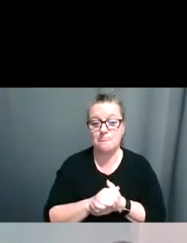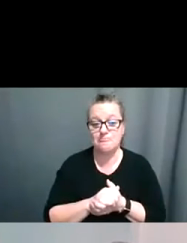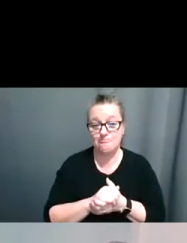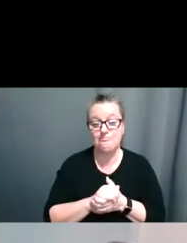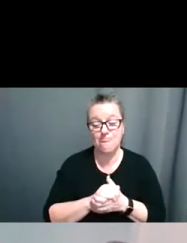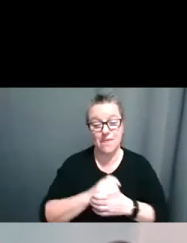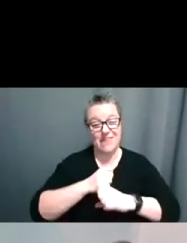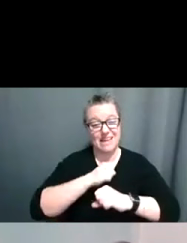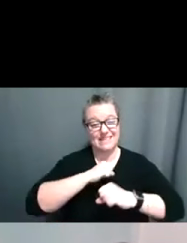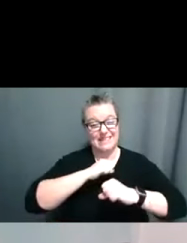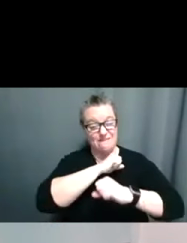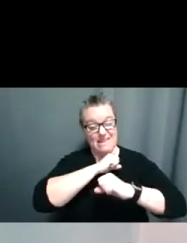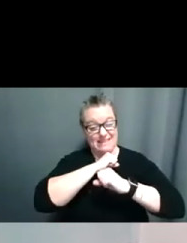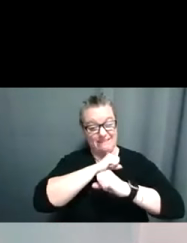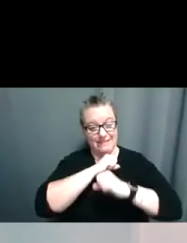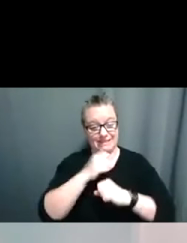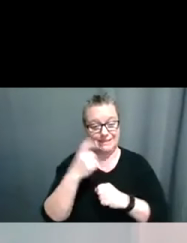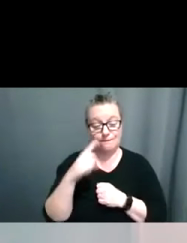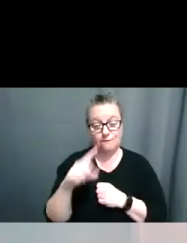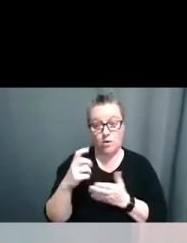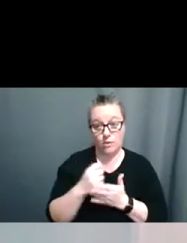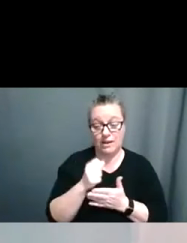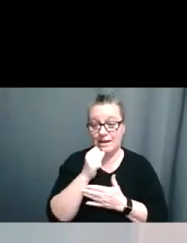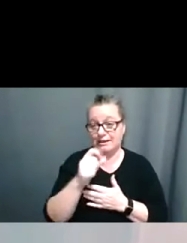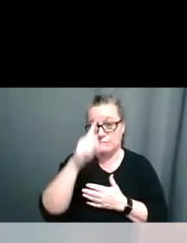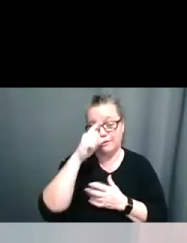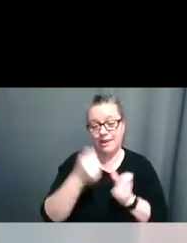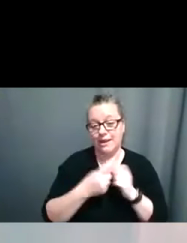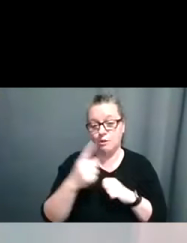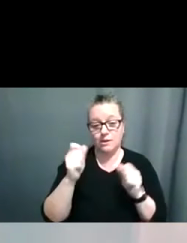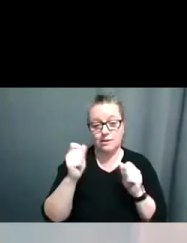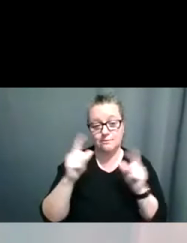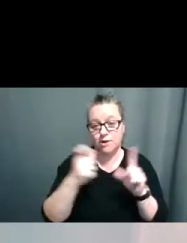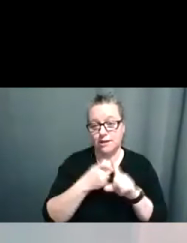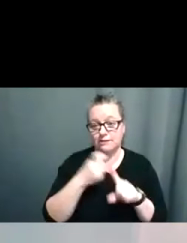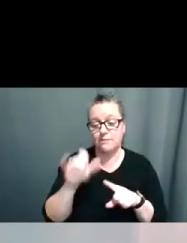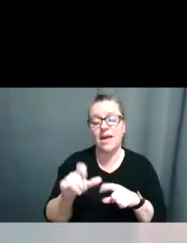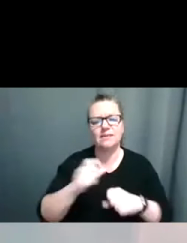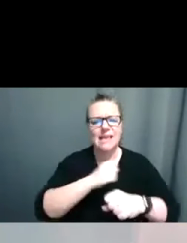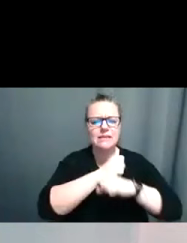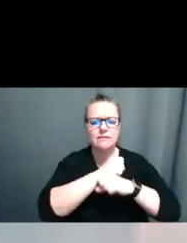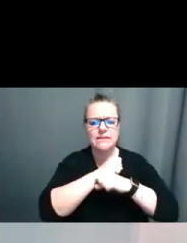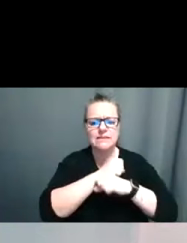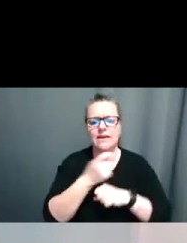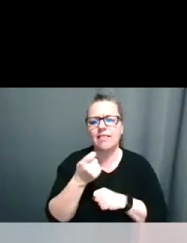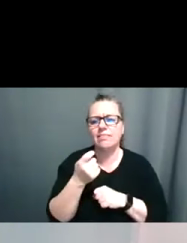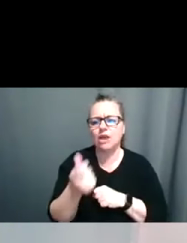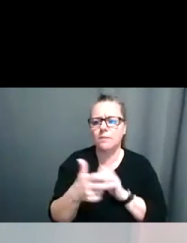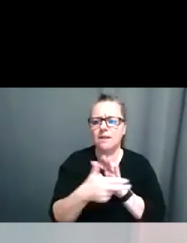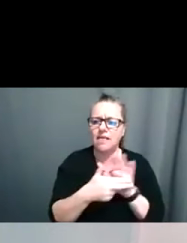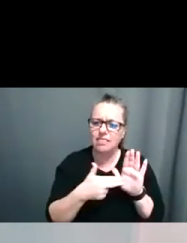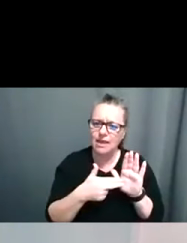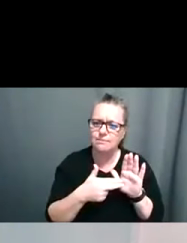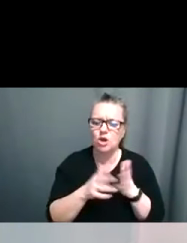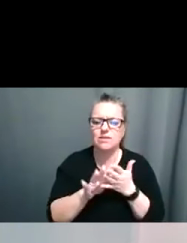Defensiveness for the win. I don't think anyone's surprised by that. And you know, defensiveness is a little bit of a label. It's a little bit of a